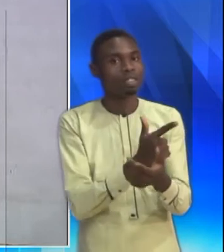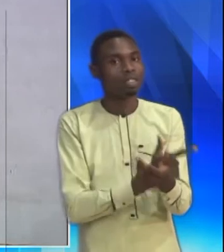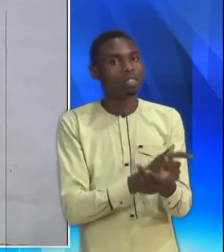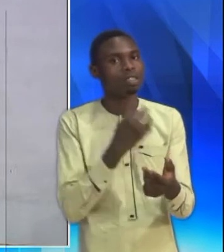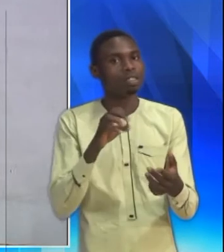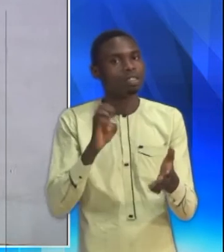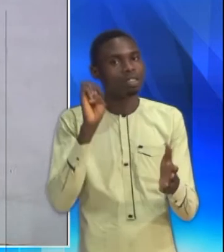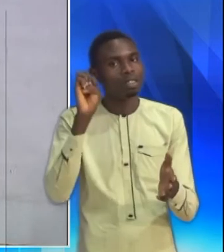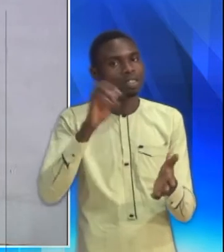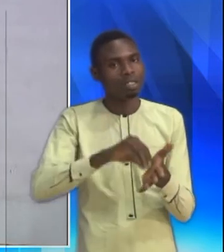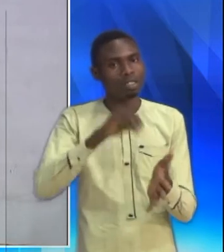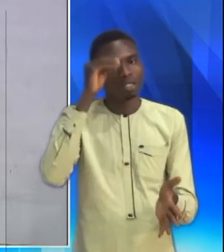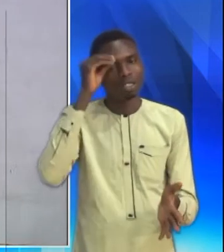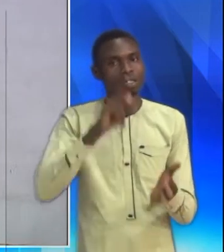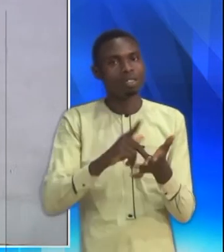program